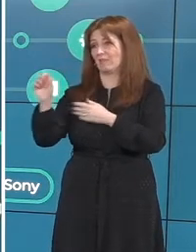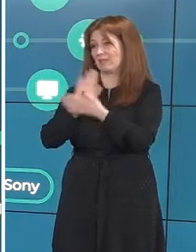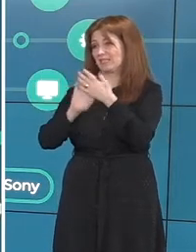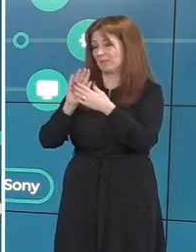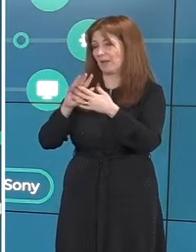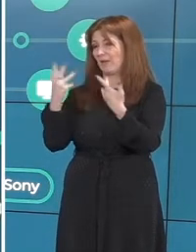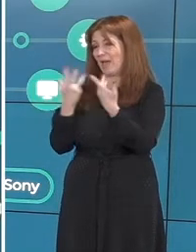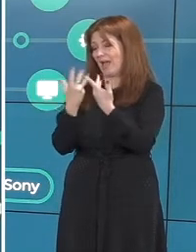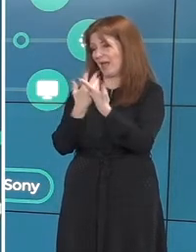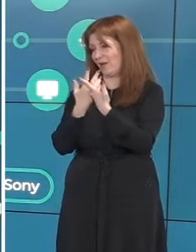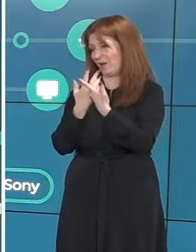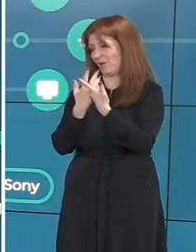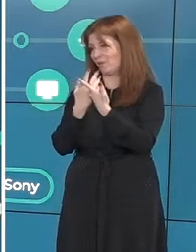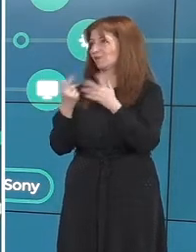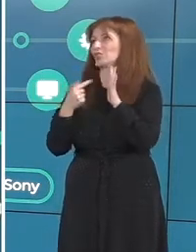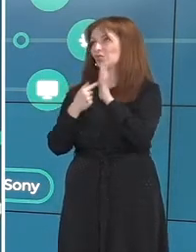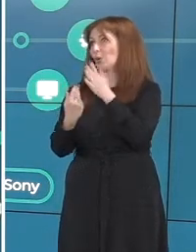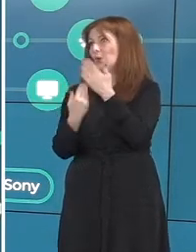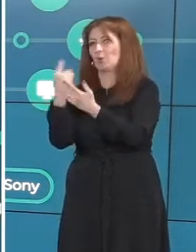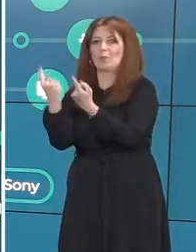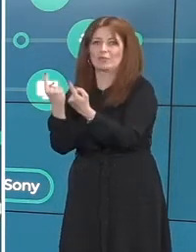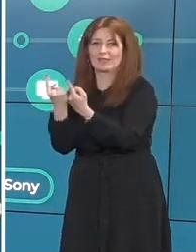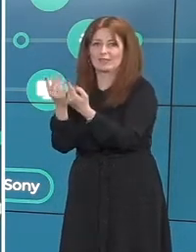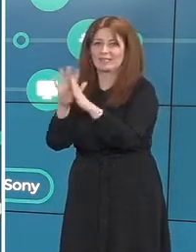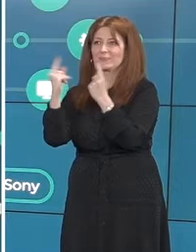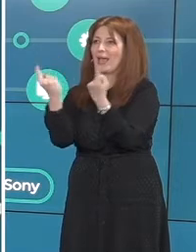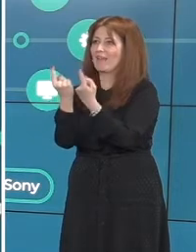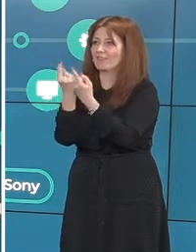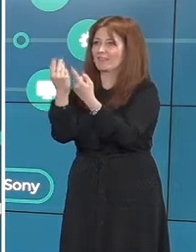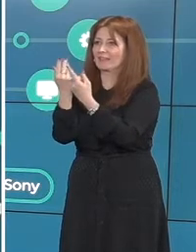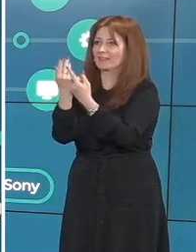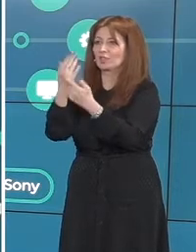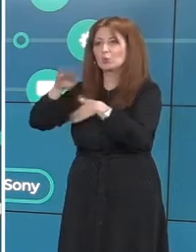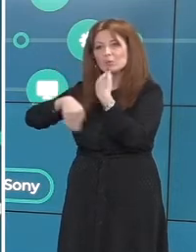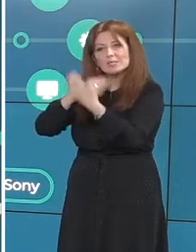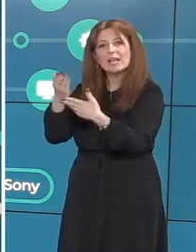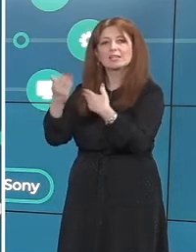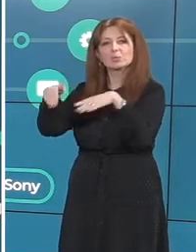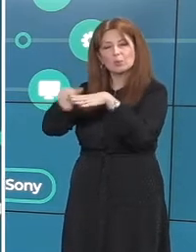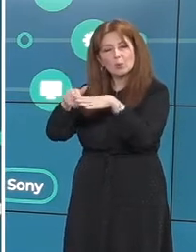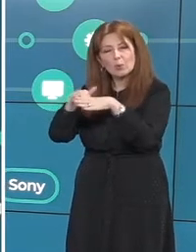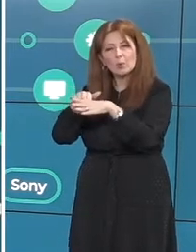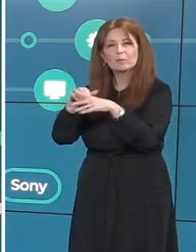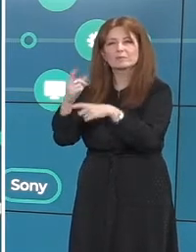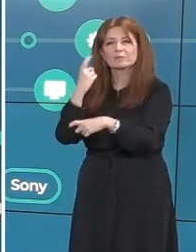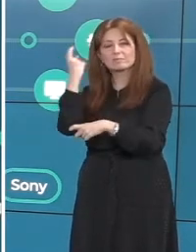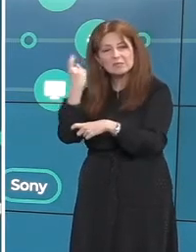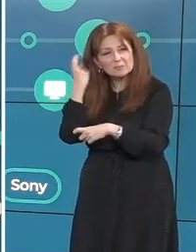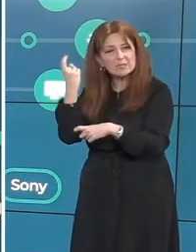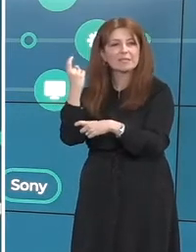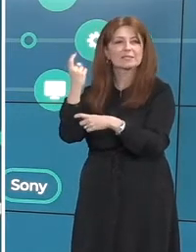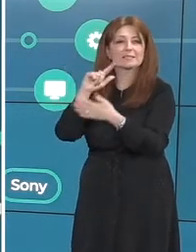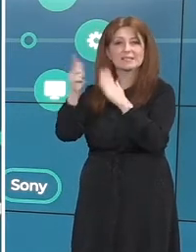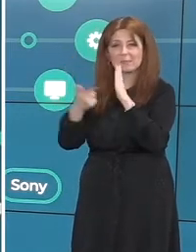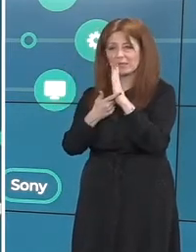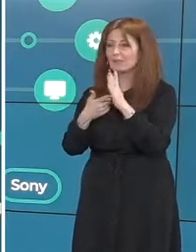do a sort of shiny new product over here, but everything that you change or build or buy. How do we make sure that we're considering accessibility, we're leaning into